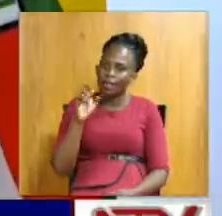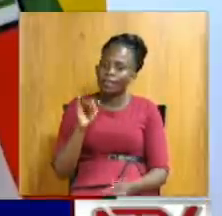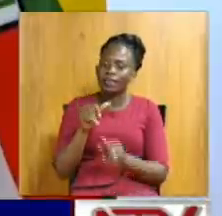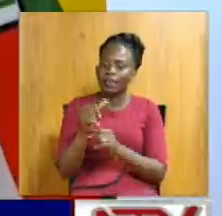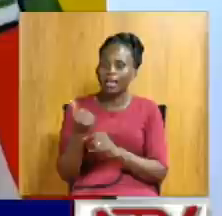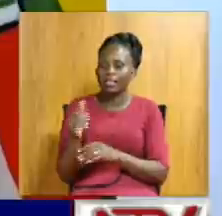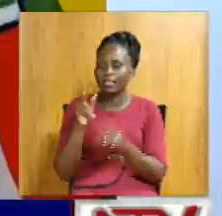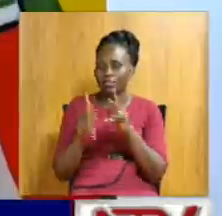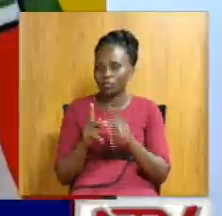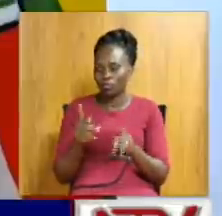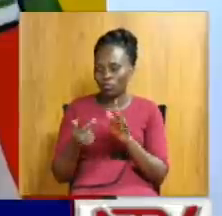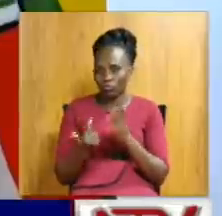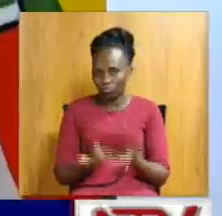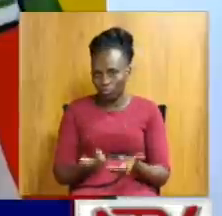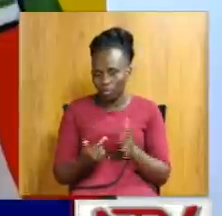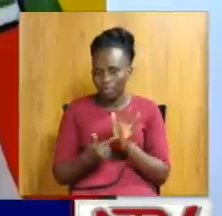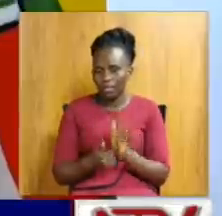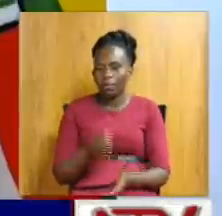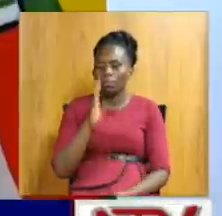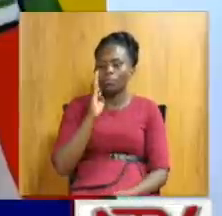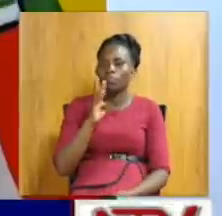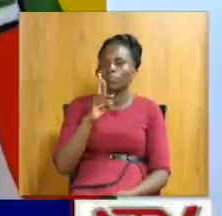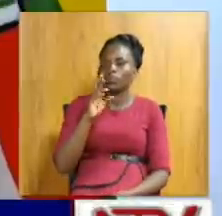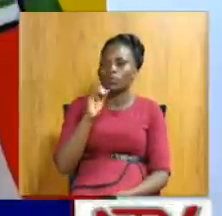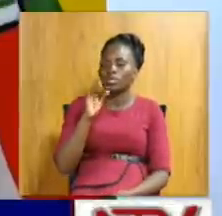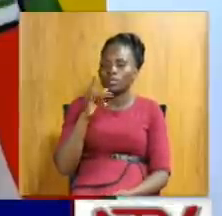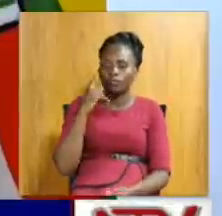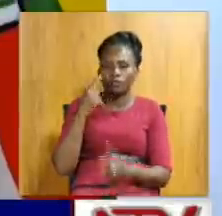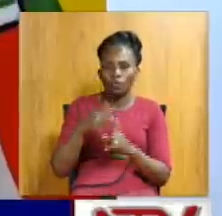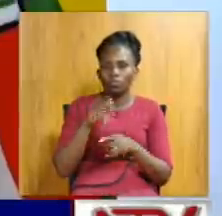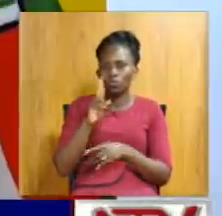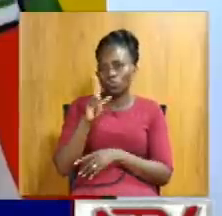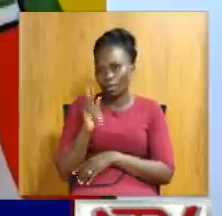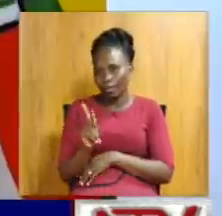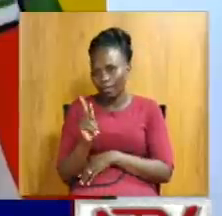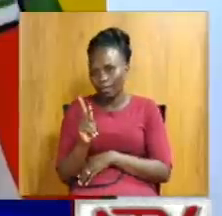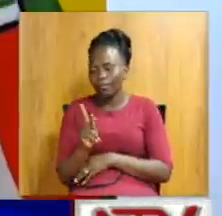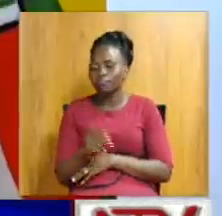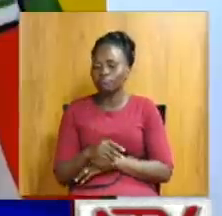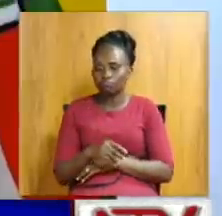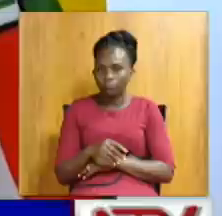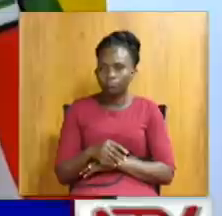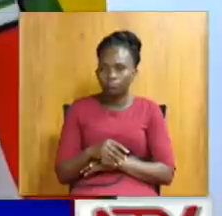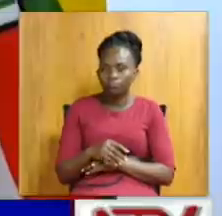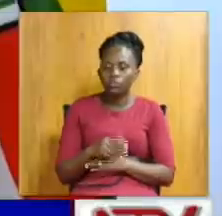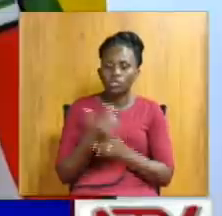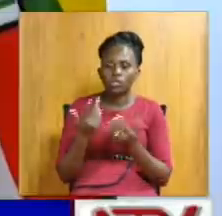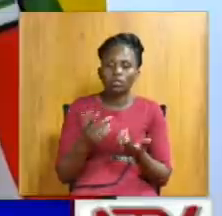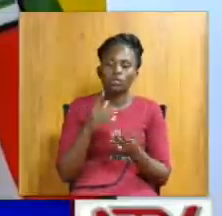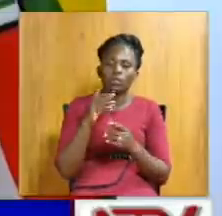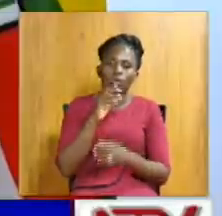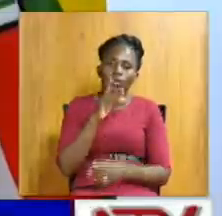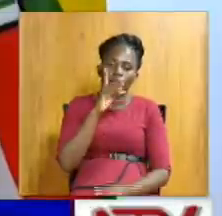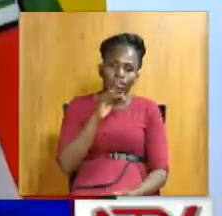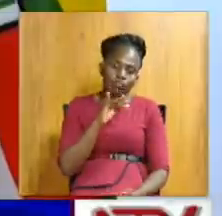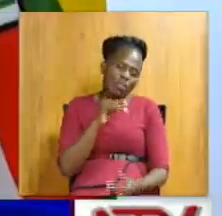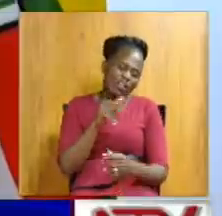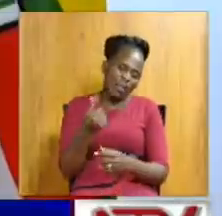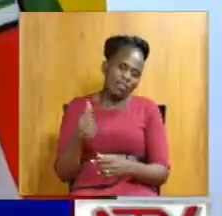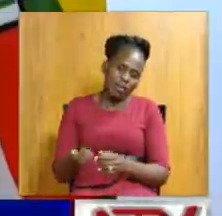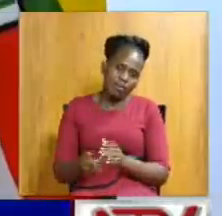as Lord Fenner Brockway of the UK, the Labour Party, Sir Dingo Foot, etc.